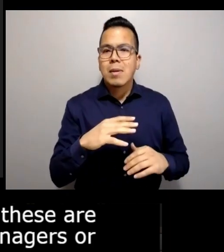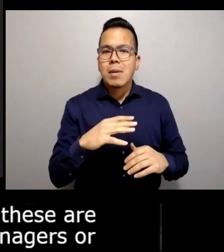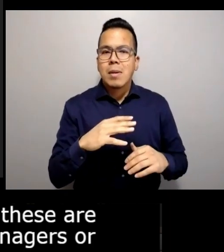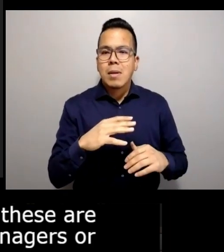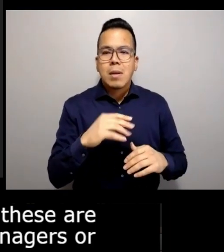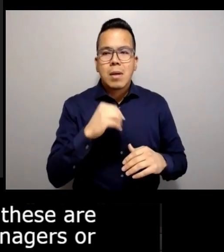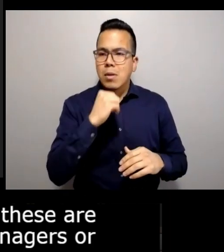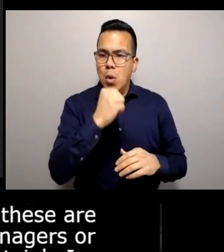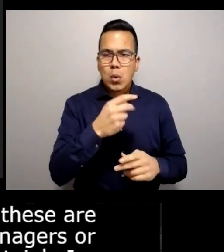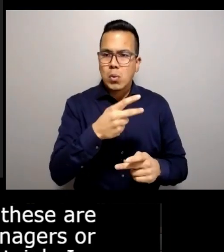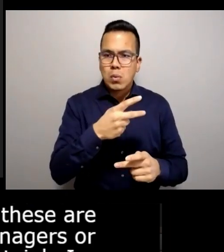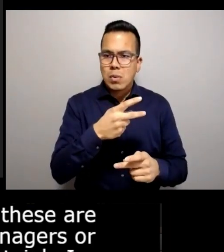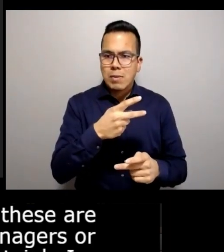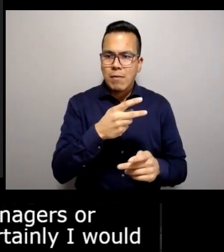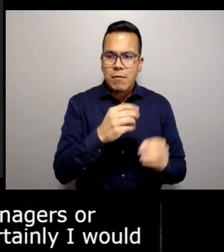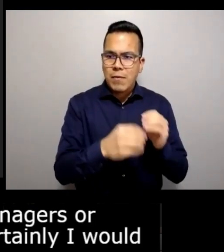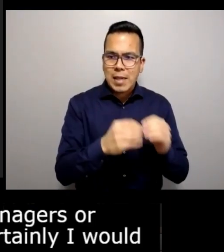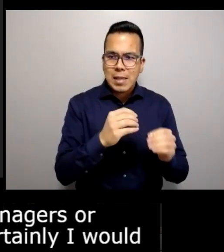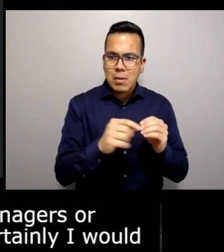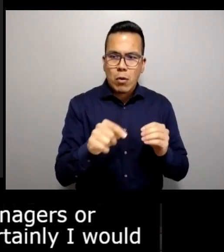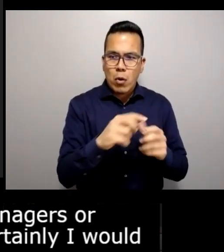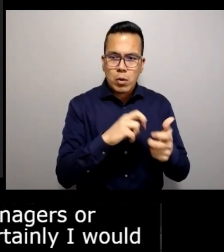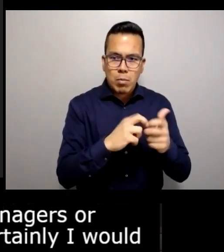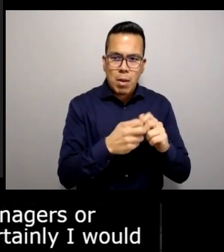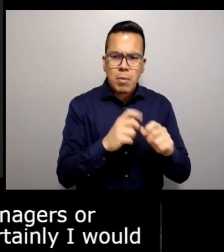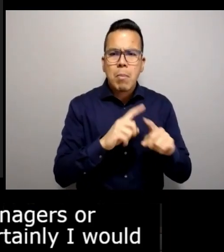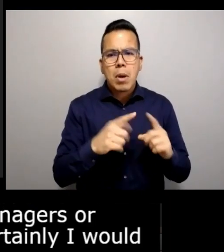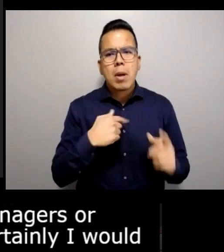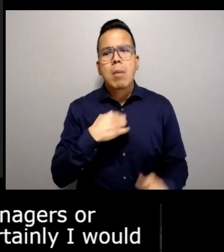like your take on this, that certain